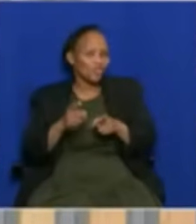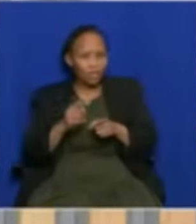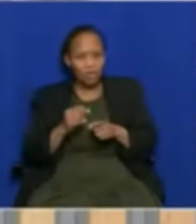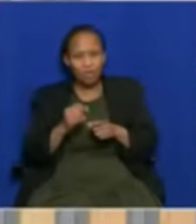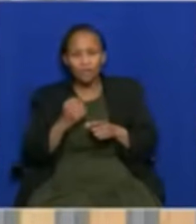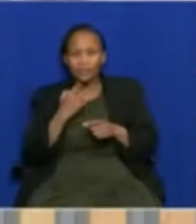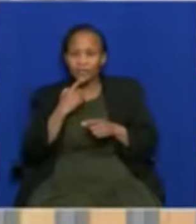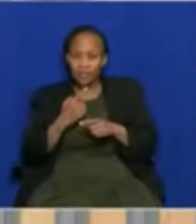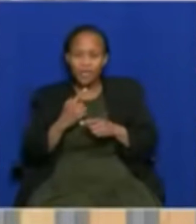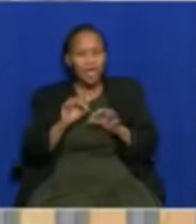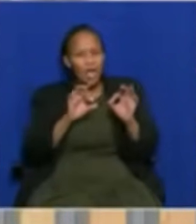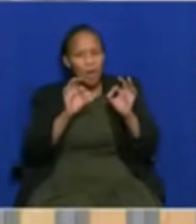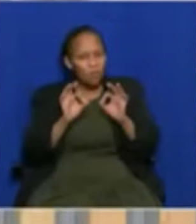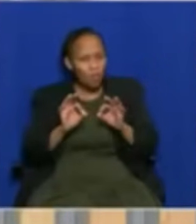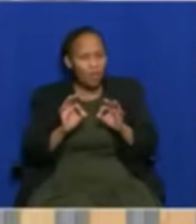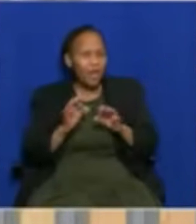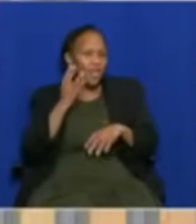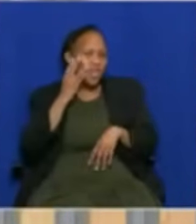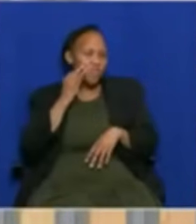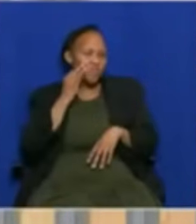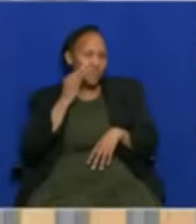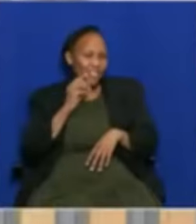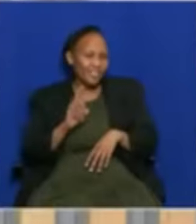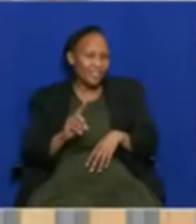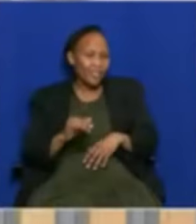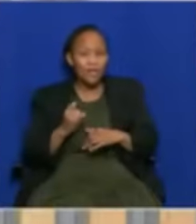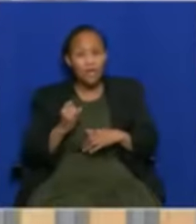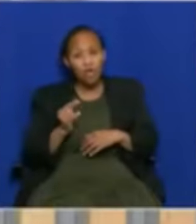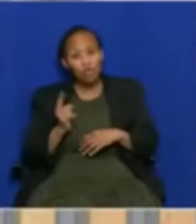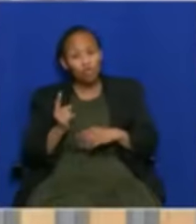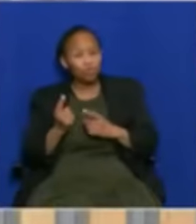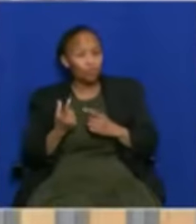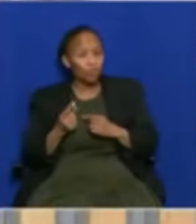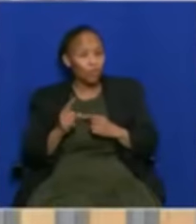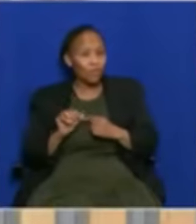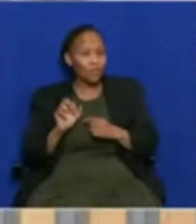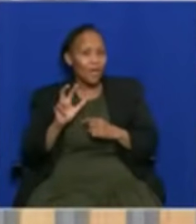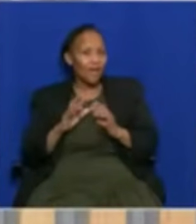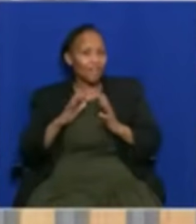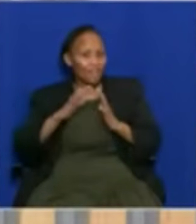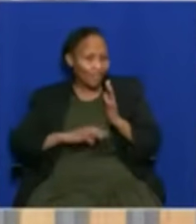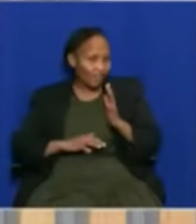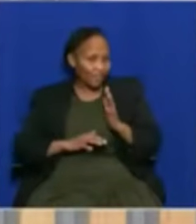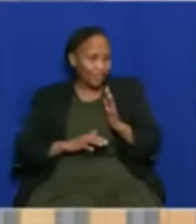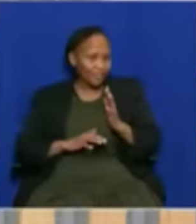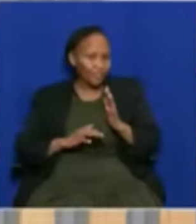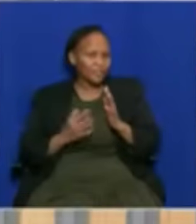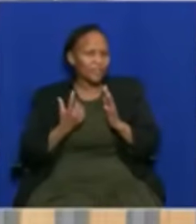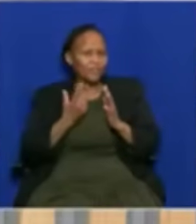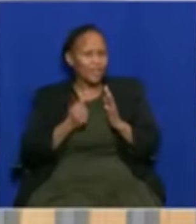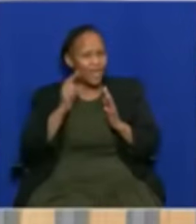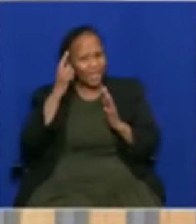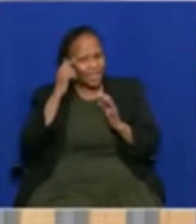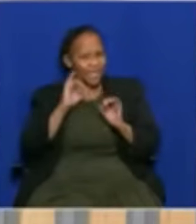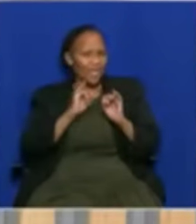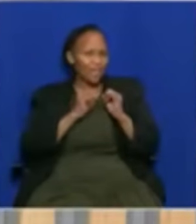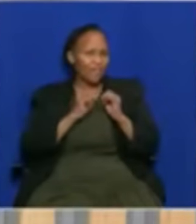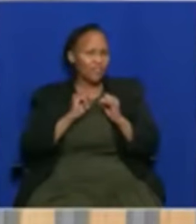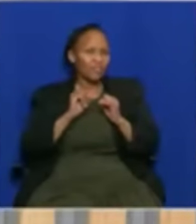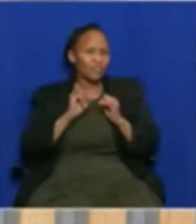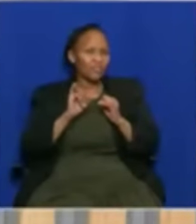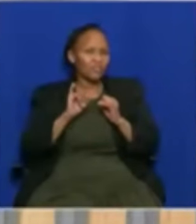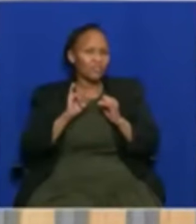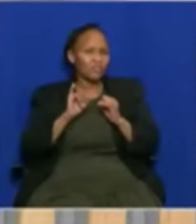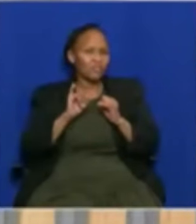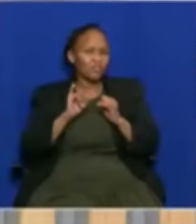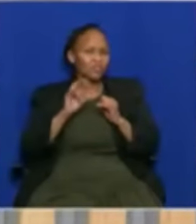and what is. You dealt with that in your affidavit. I think it was 11 of 2015 or 11 of 2017.